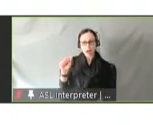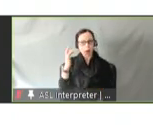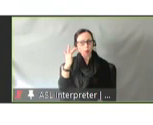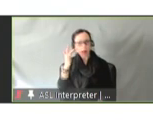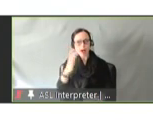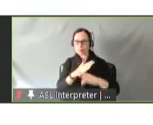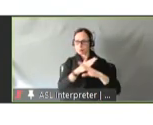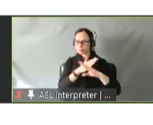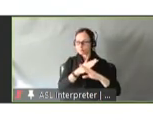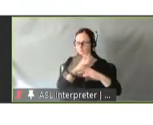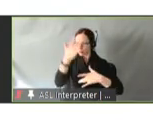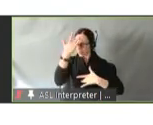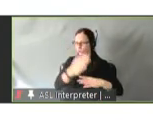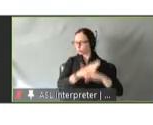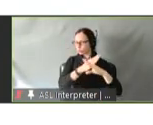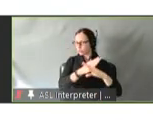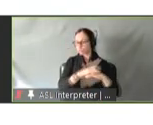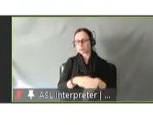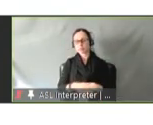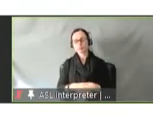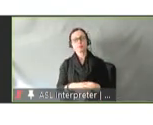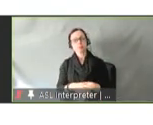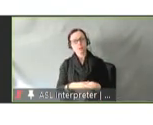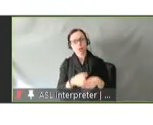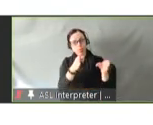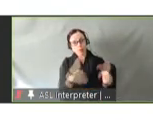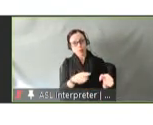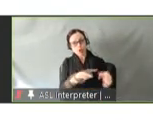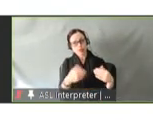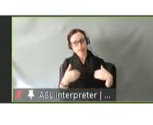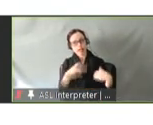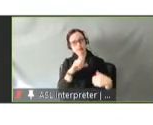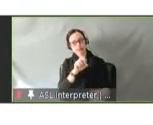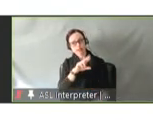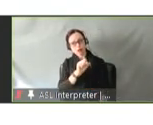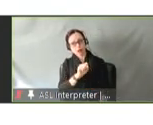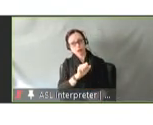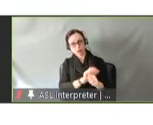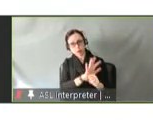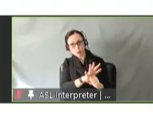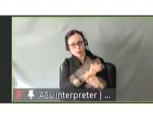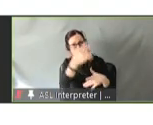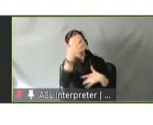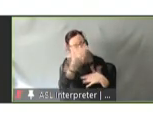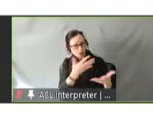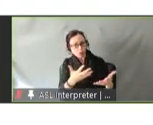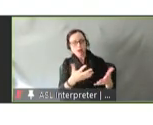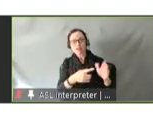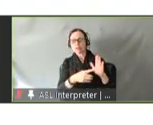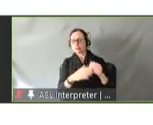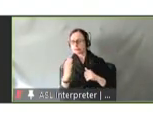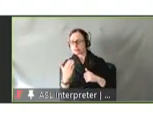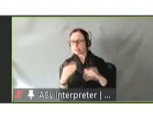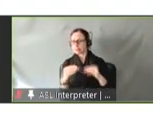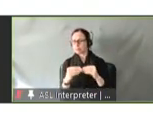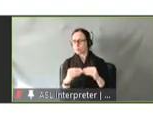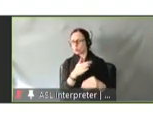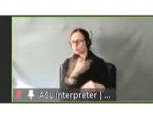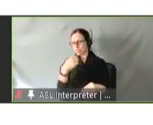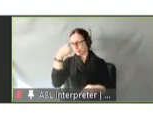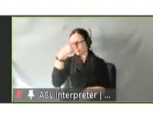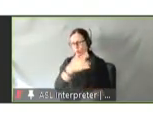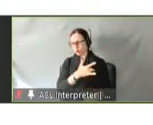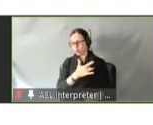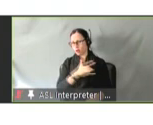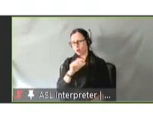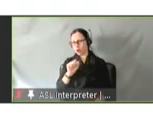prevented. Furthermore, persons with SARS-CoV-2 infection appeared to be at substantially higher risk for arrhythmia,